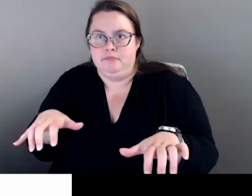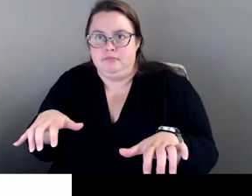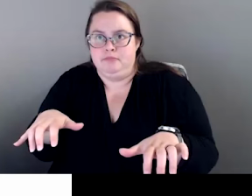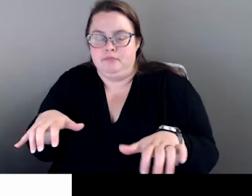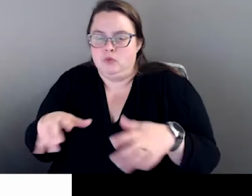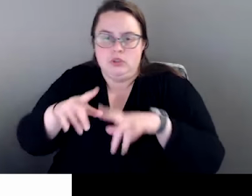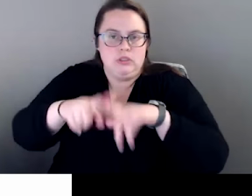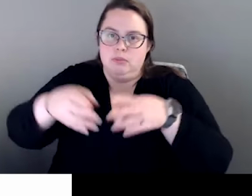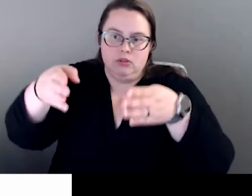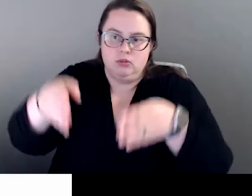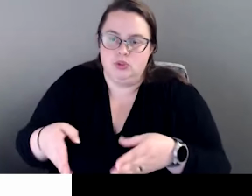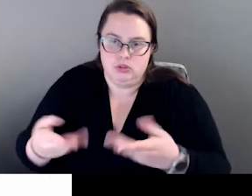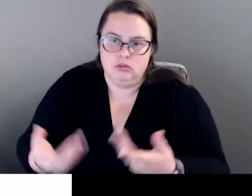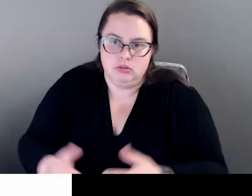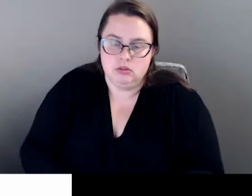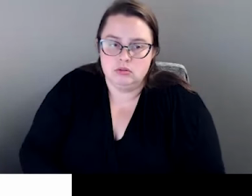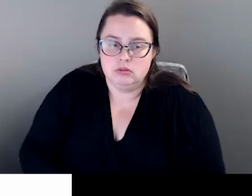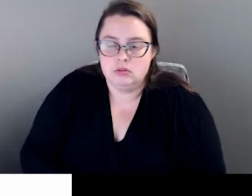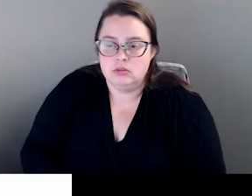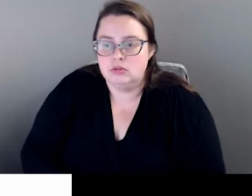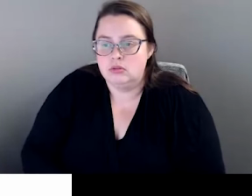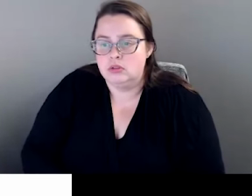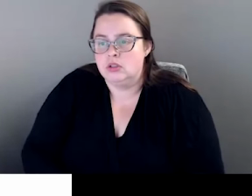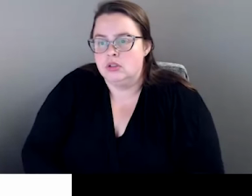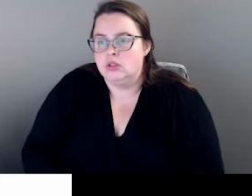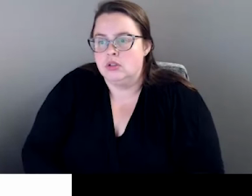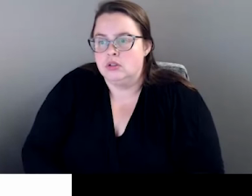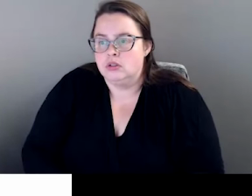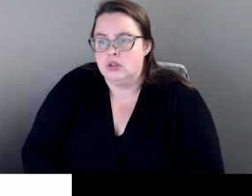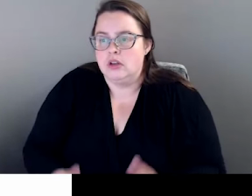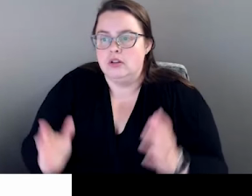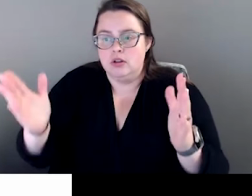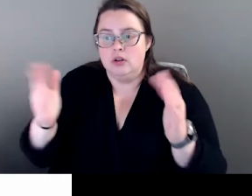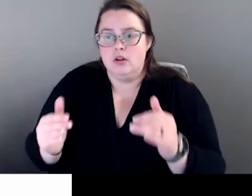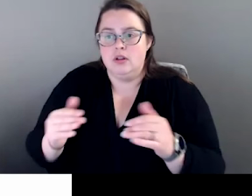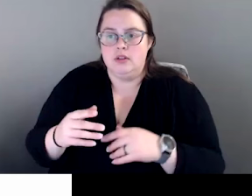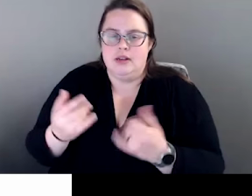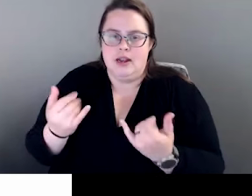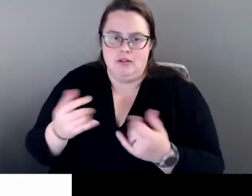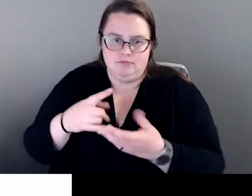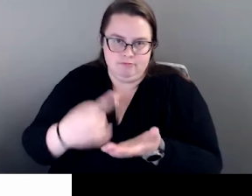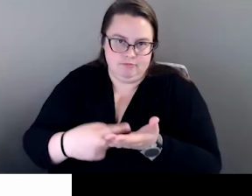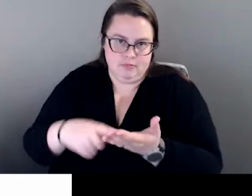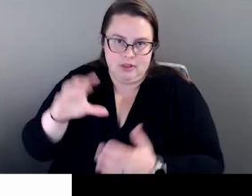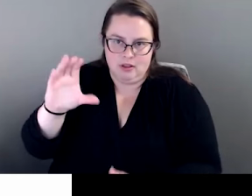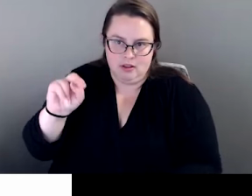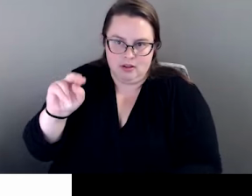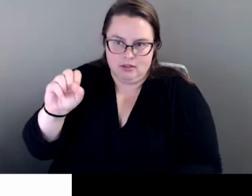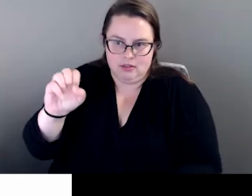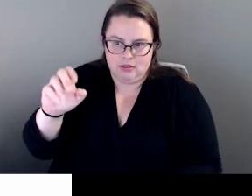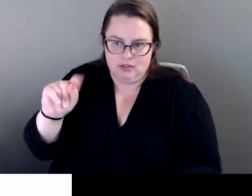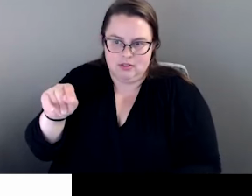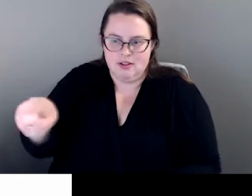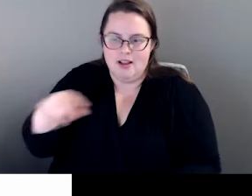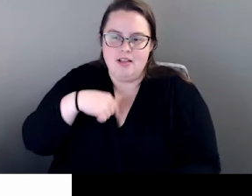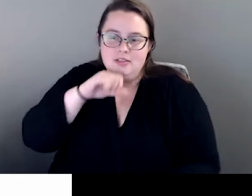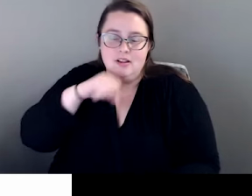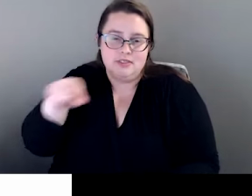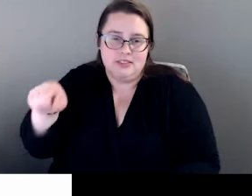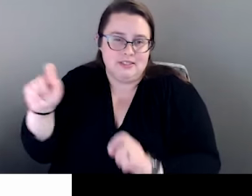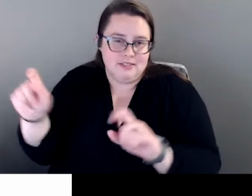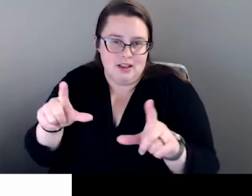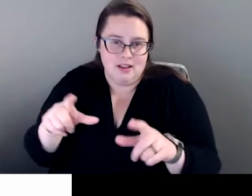All right, and so it brings us to consent. I love this slide. I love the picture because it's